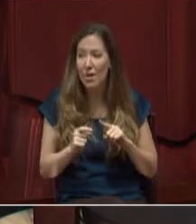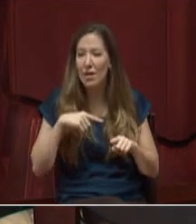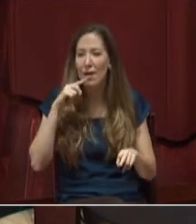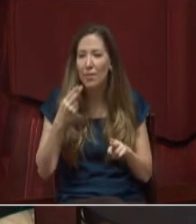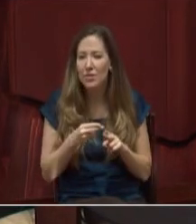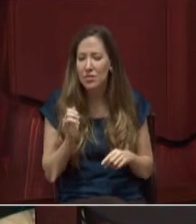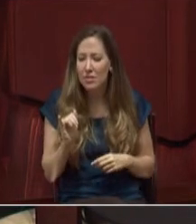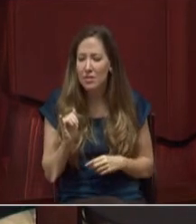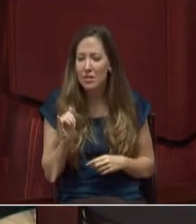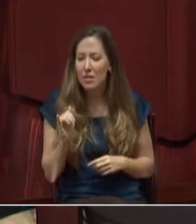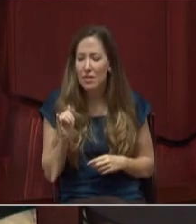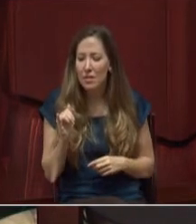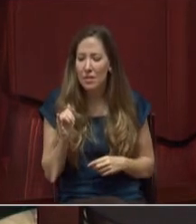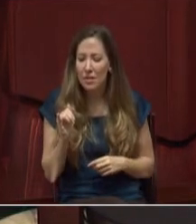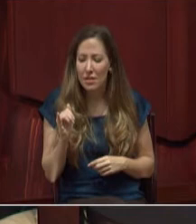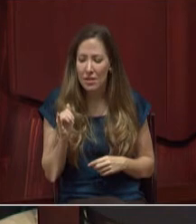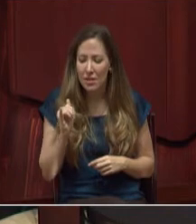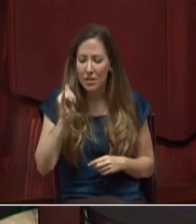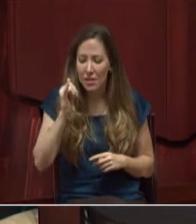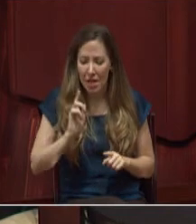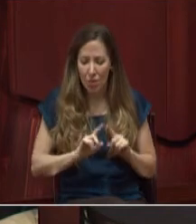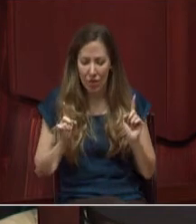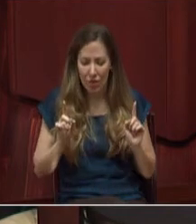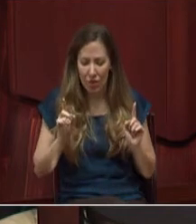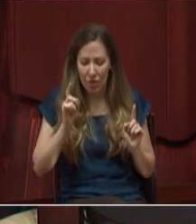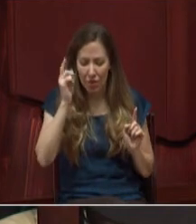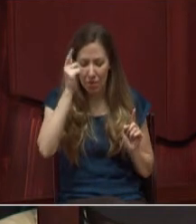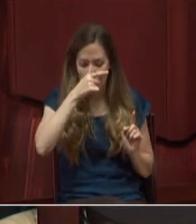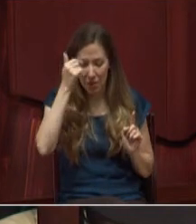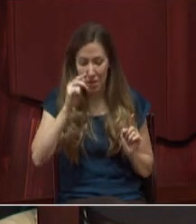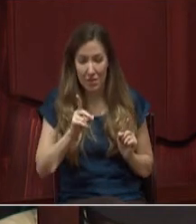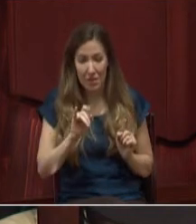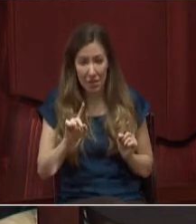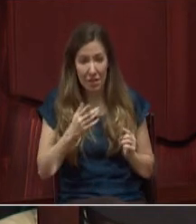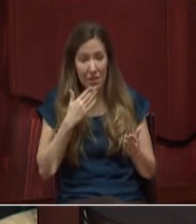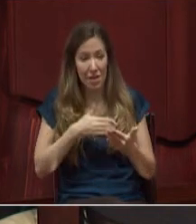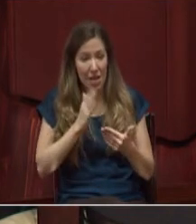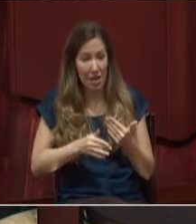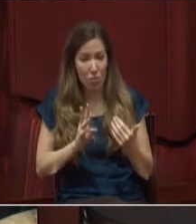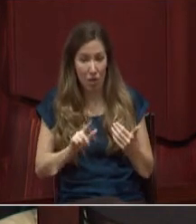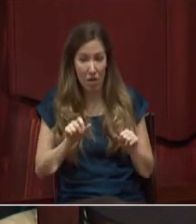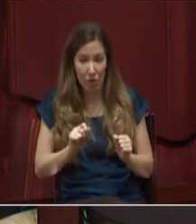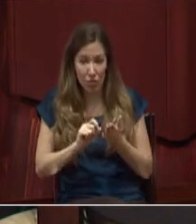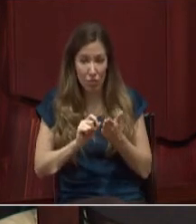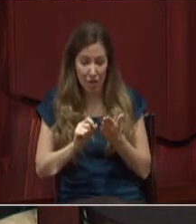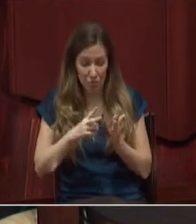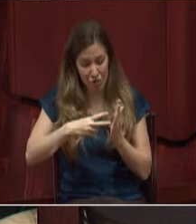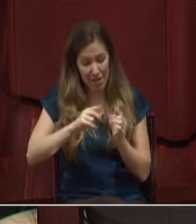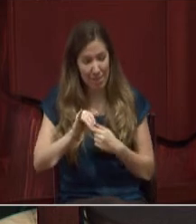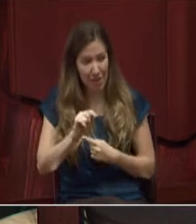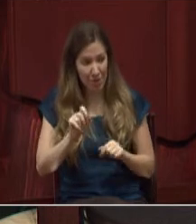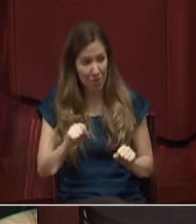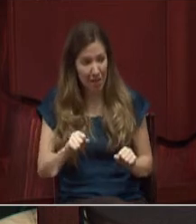this primarily, however, because it did end well. You can go and read about that, and you can see one of